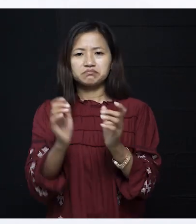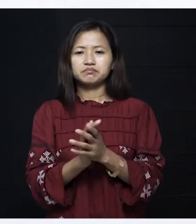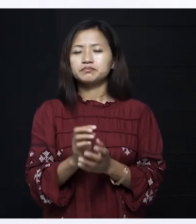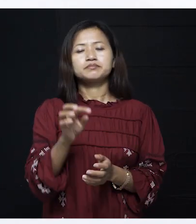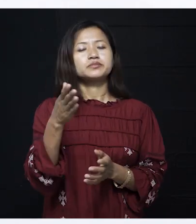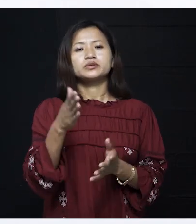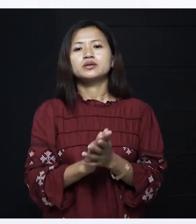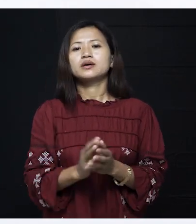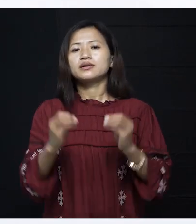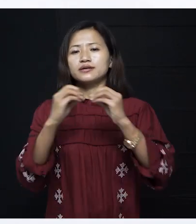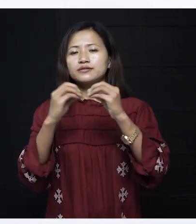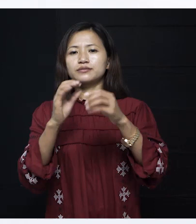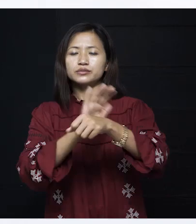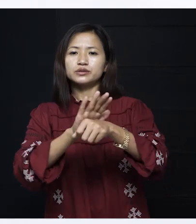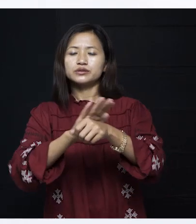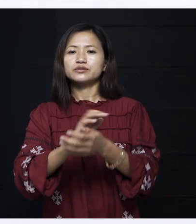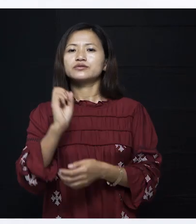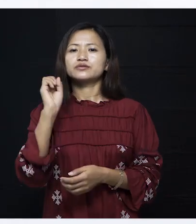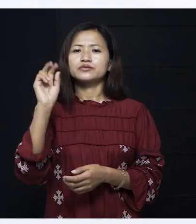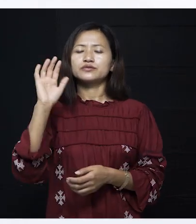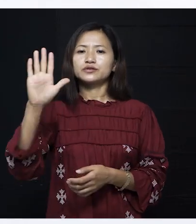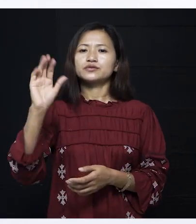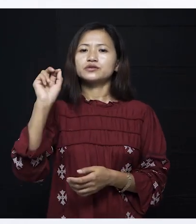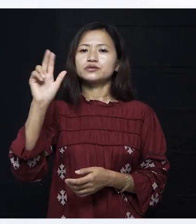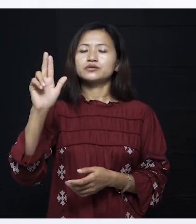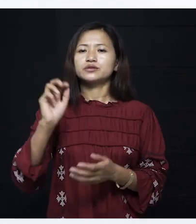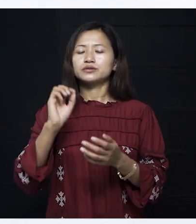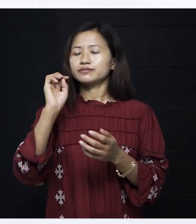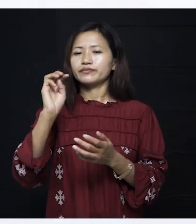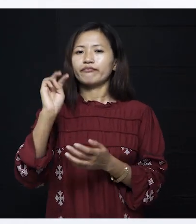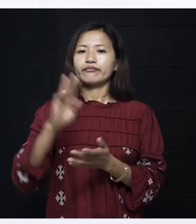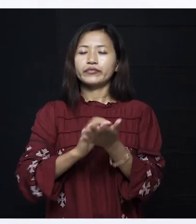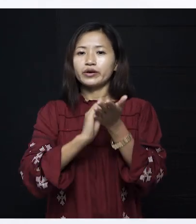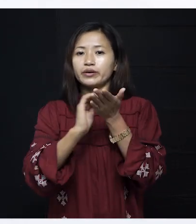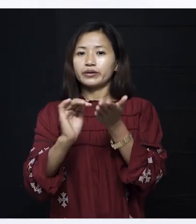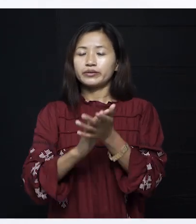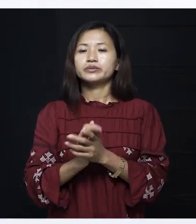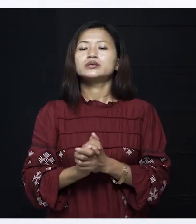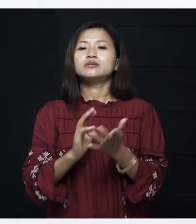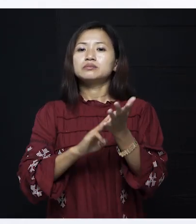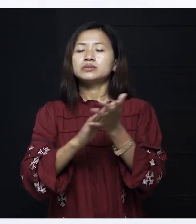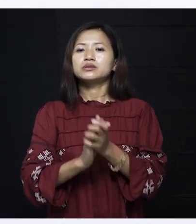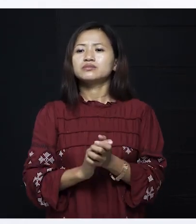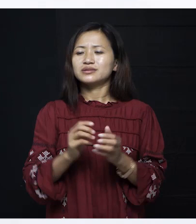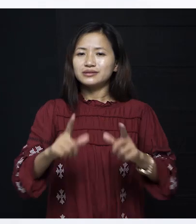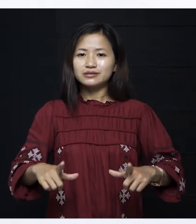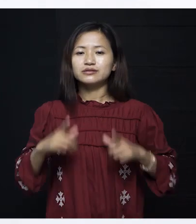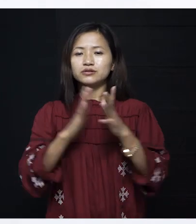the Britishers, even though they have 53 million people living there in UK. For them, it is